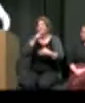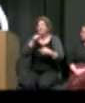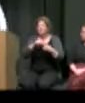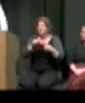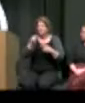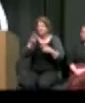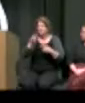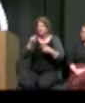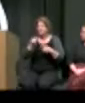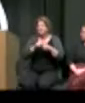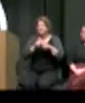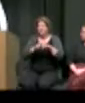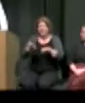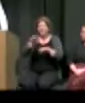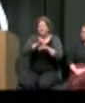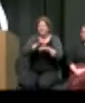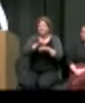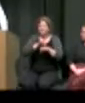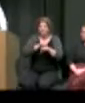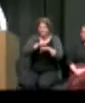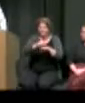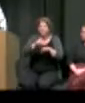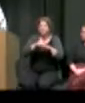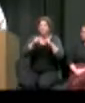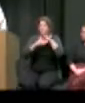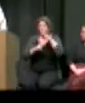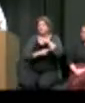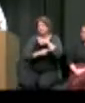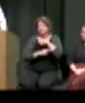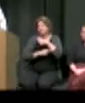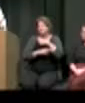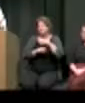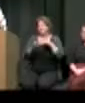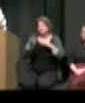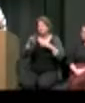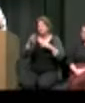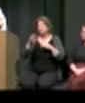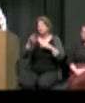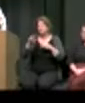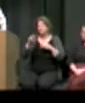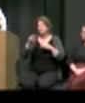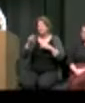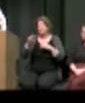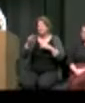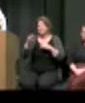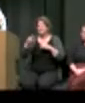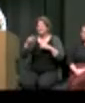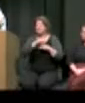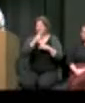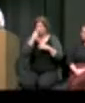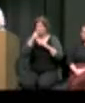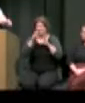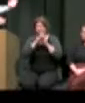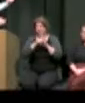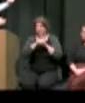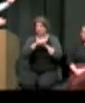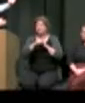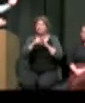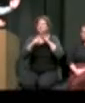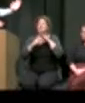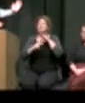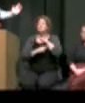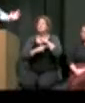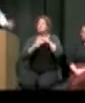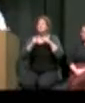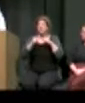placed crane mats on top of them for the bridge to sit on. I have a bunch of pictures. So the bridge itself was